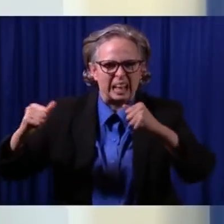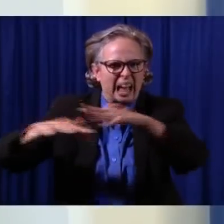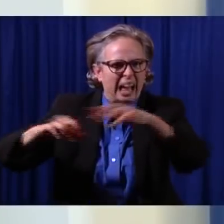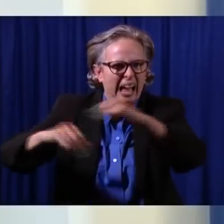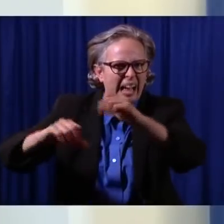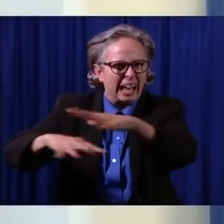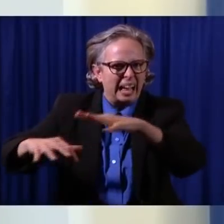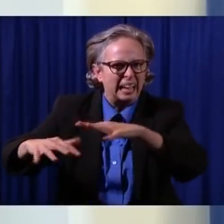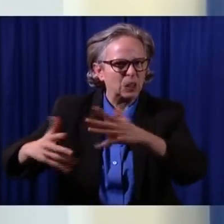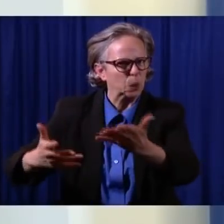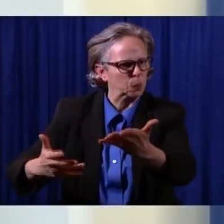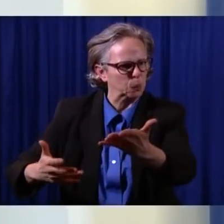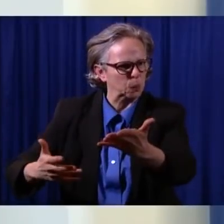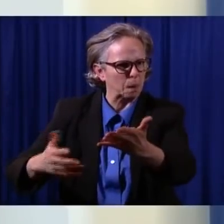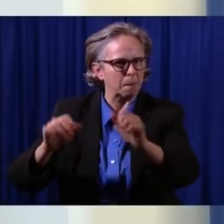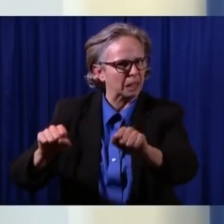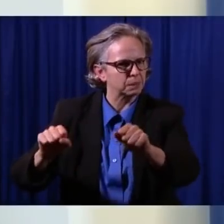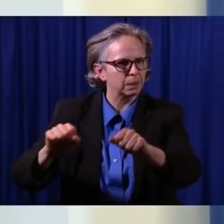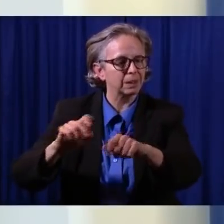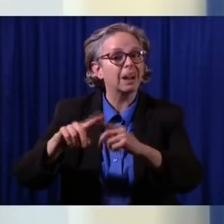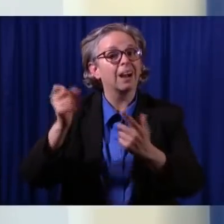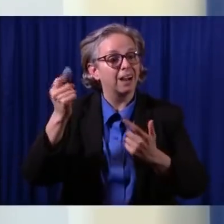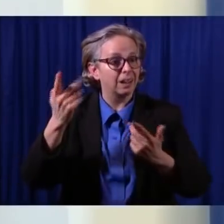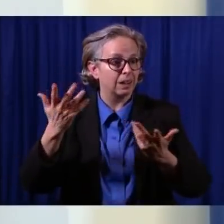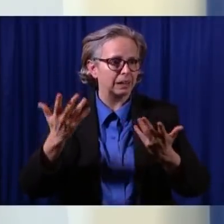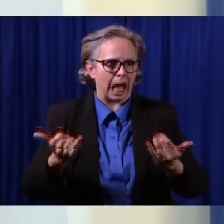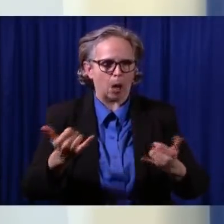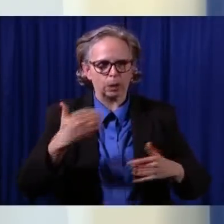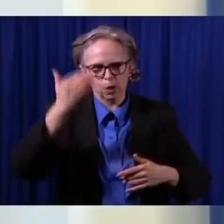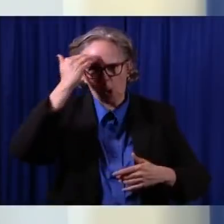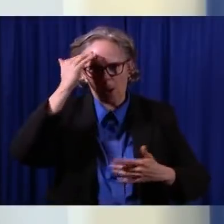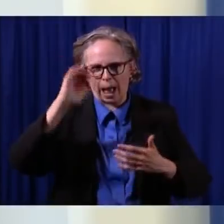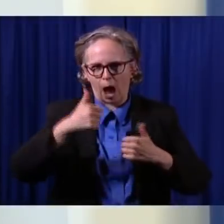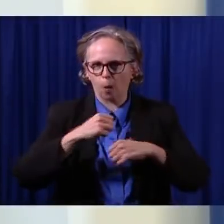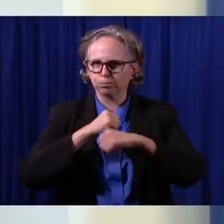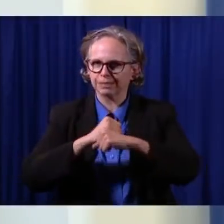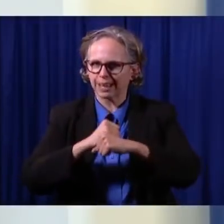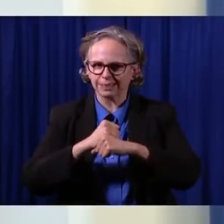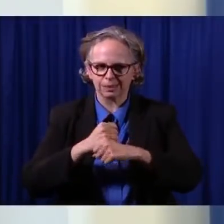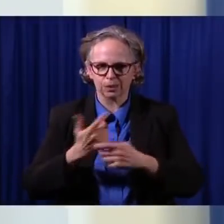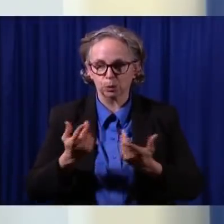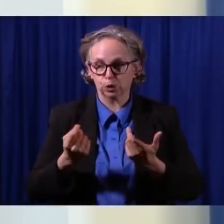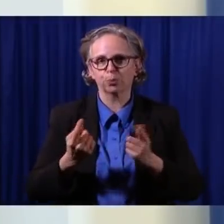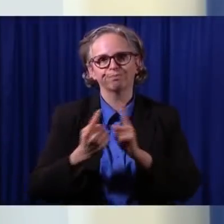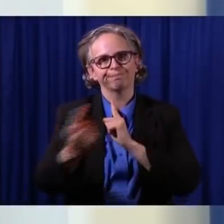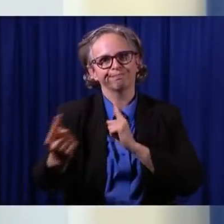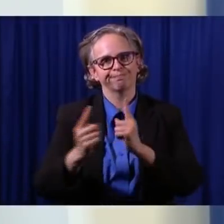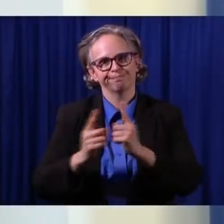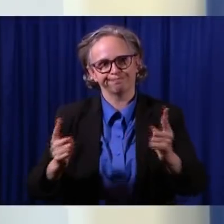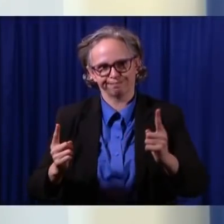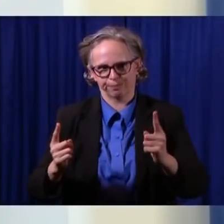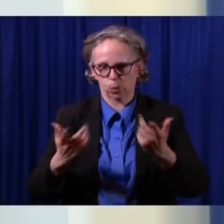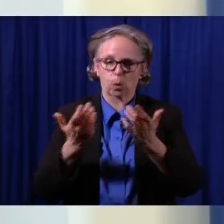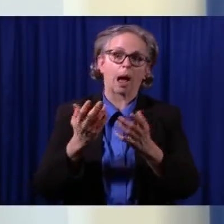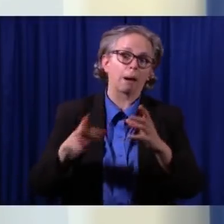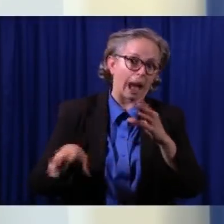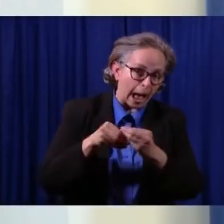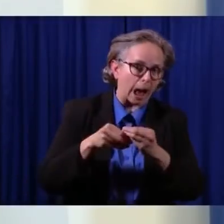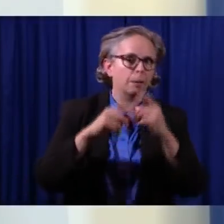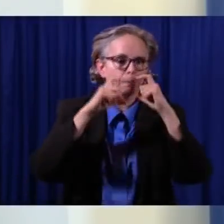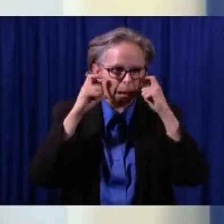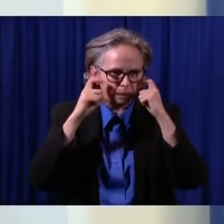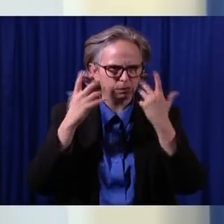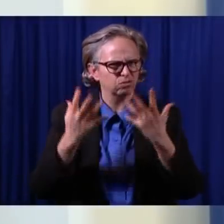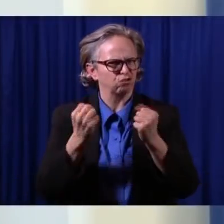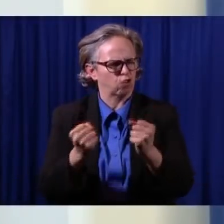also learned now what we can do to protect ourselves, keeping that distance, wearing a mask, absolutely recommend that.